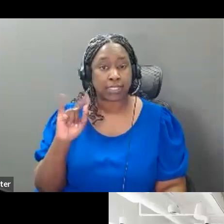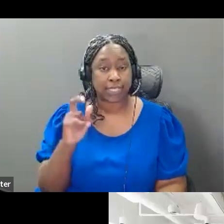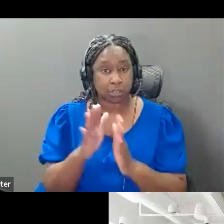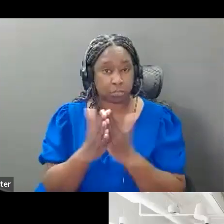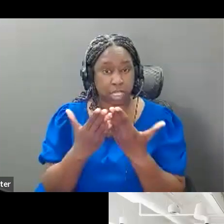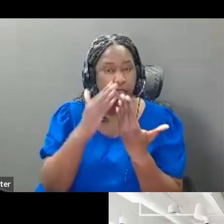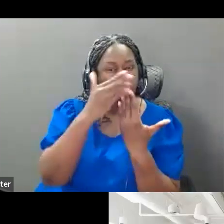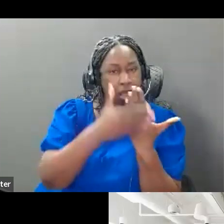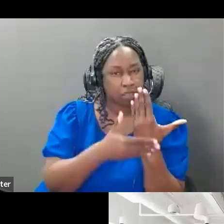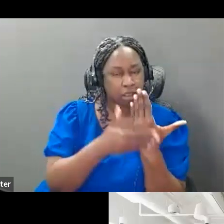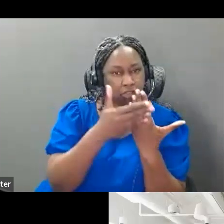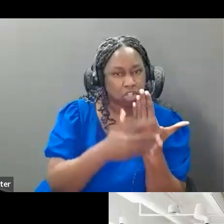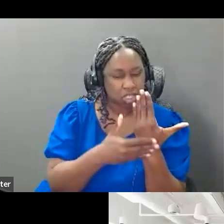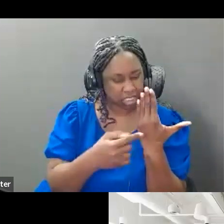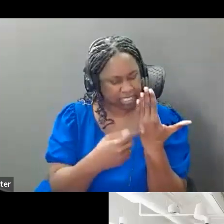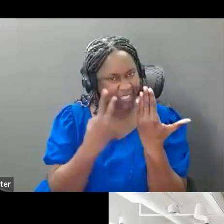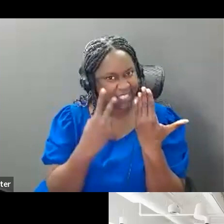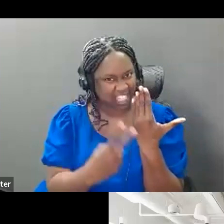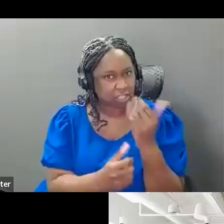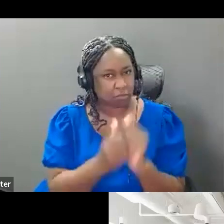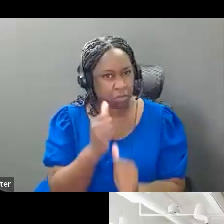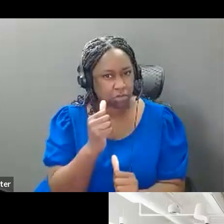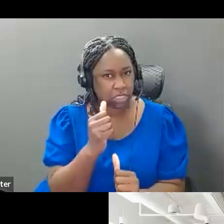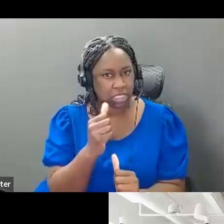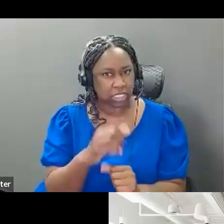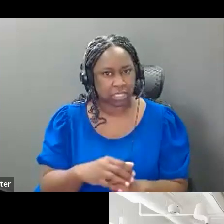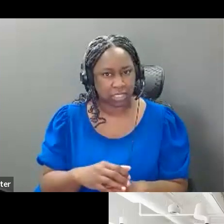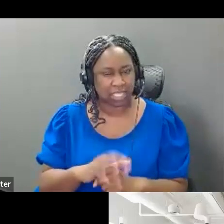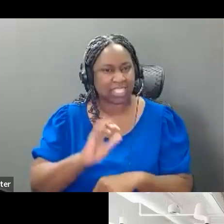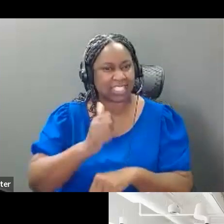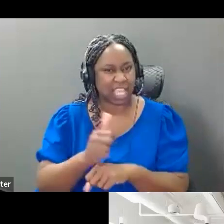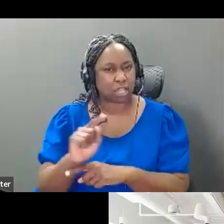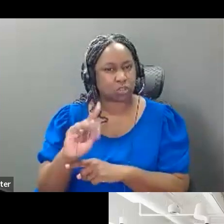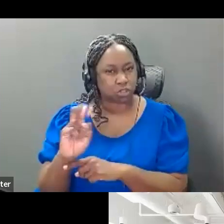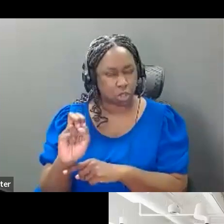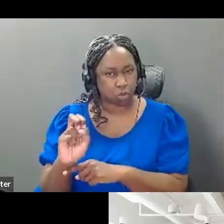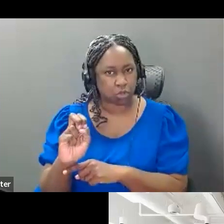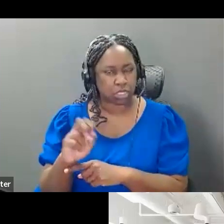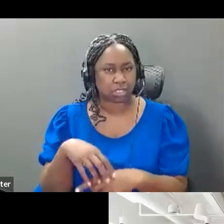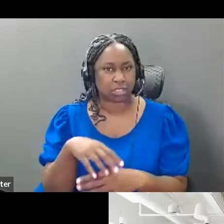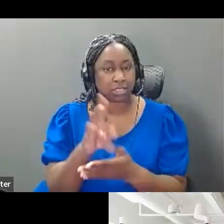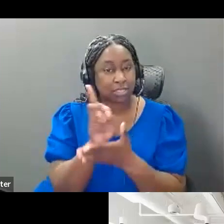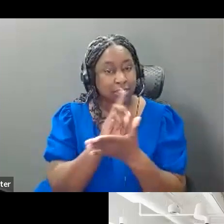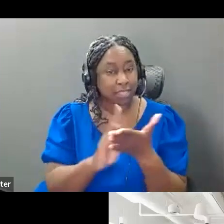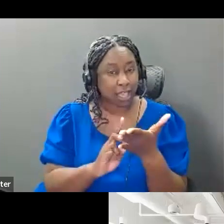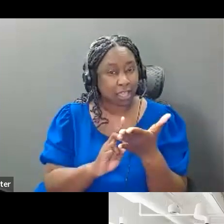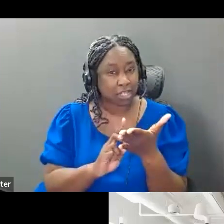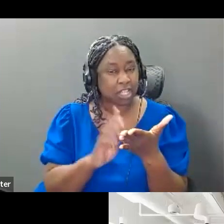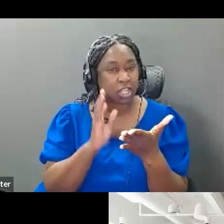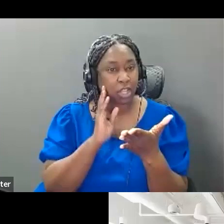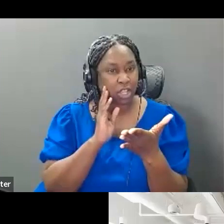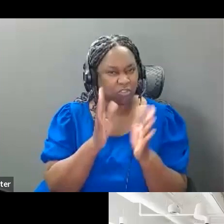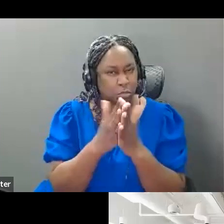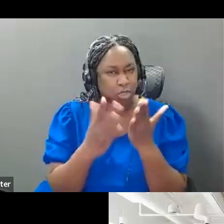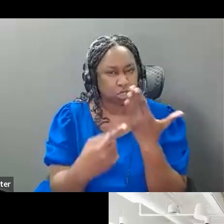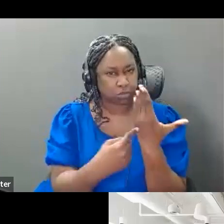really that image that gets shown the most. It's what we think sets the tone. It's where the design motif that's going to be carried throughout the book appears.